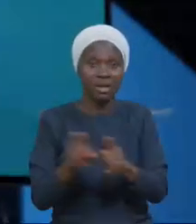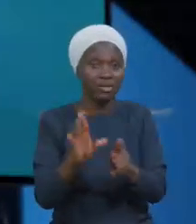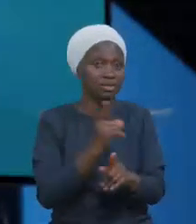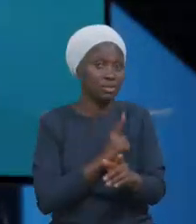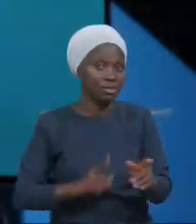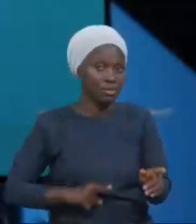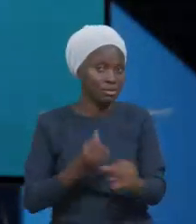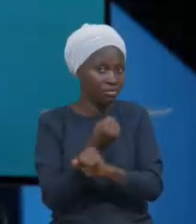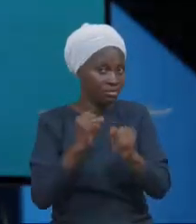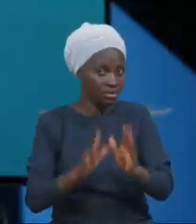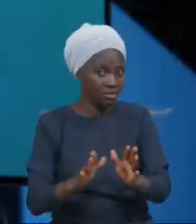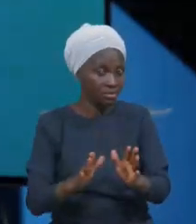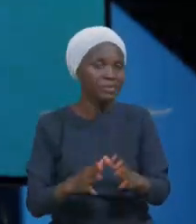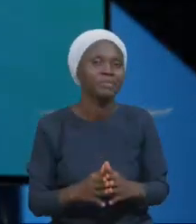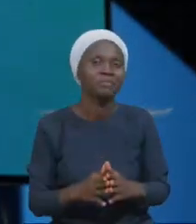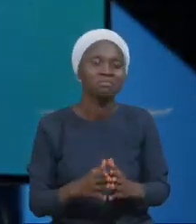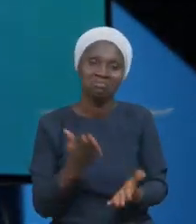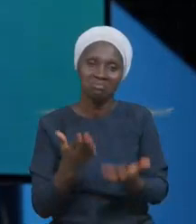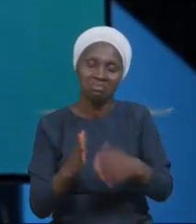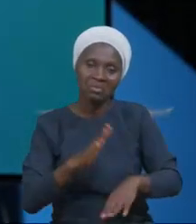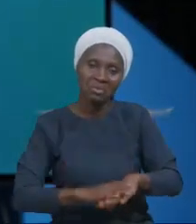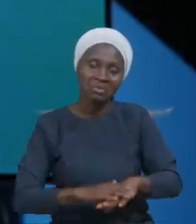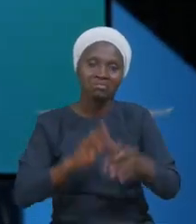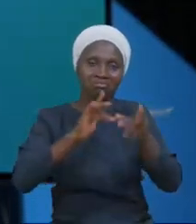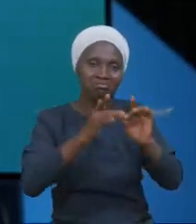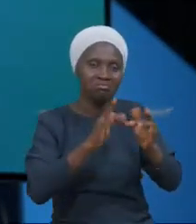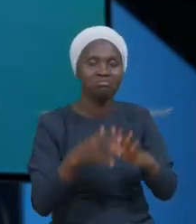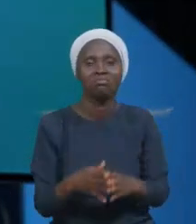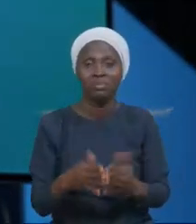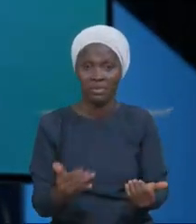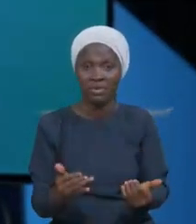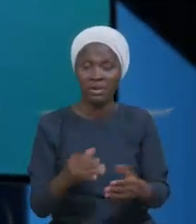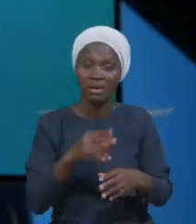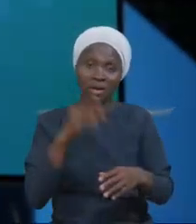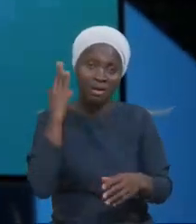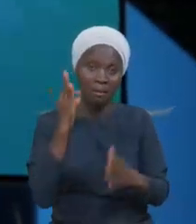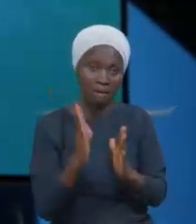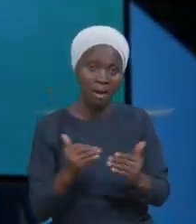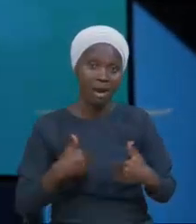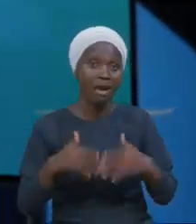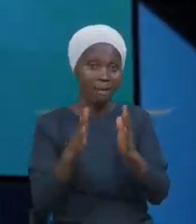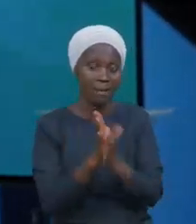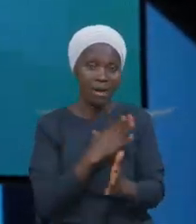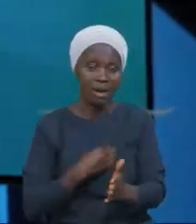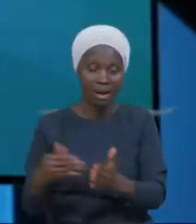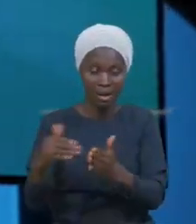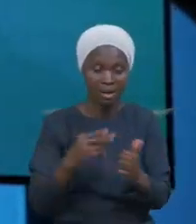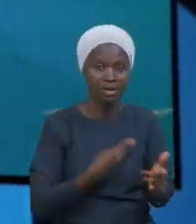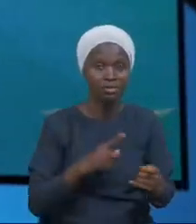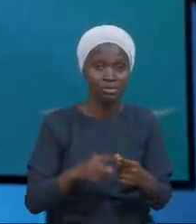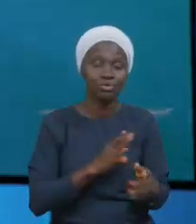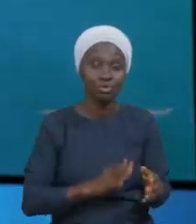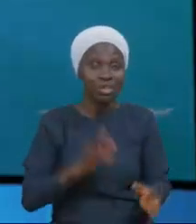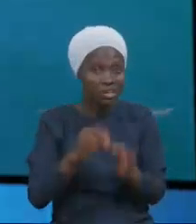on YouTube, or even on Zoom. And right now, the pastor has prayed and has led us to Christ. If you have given your life to